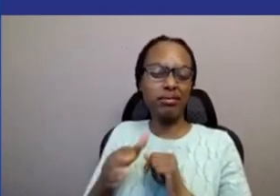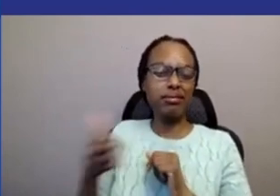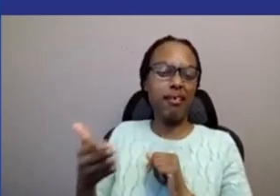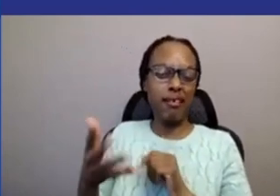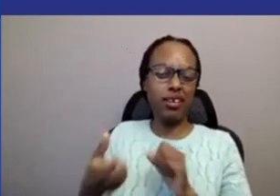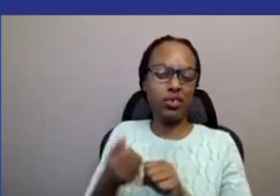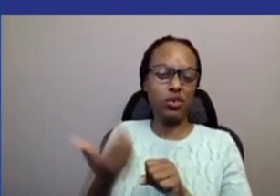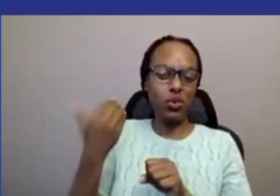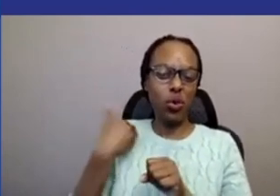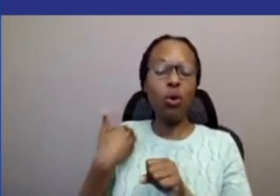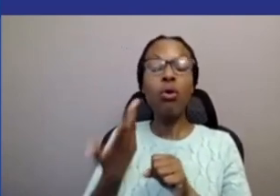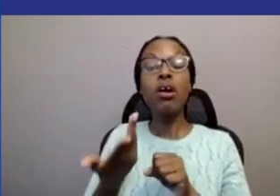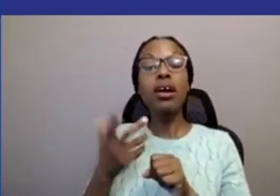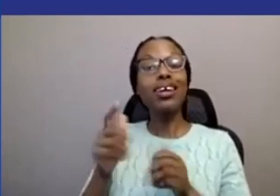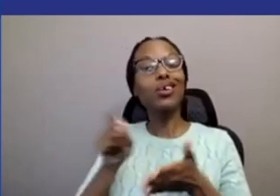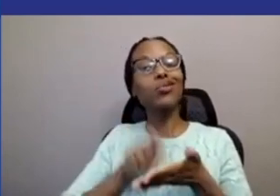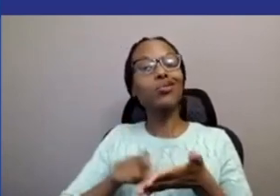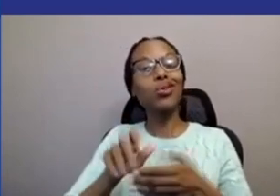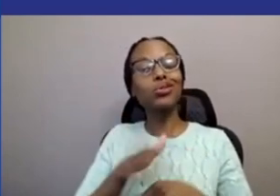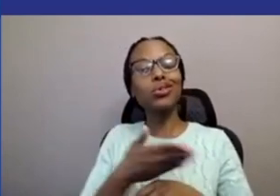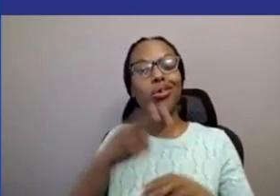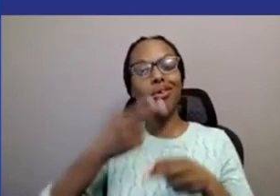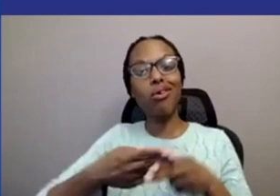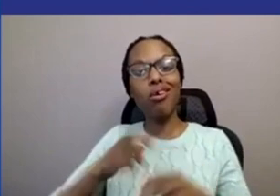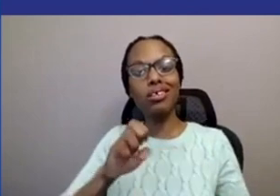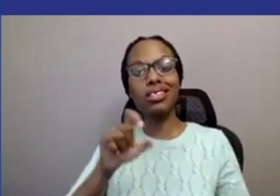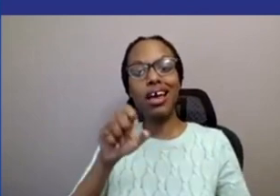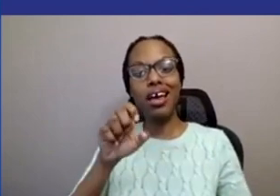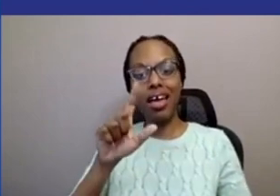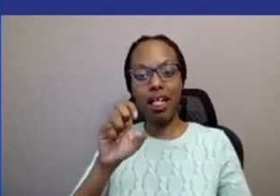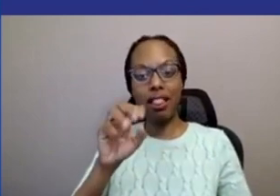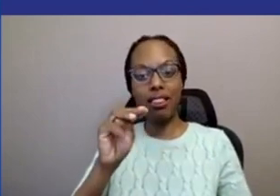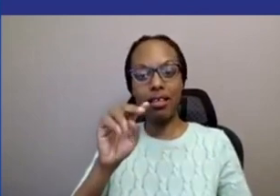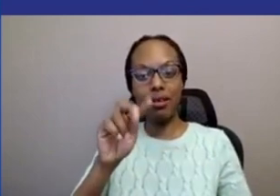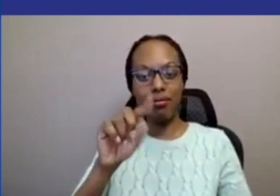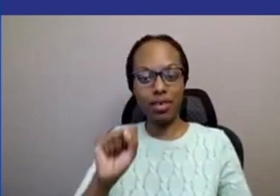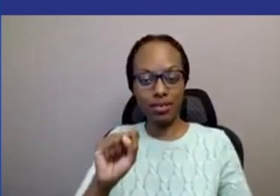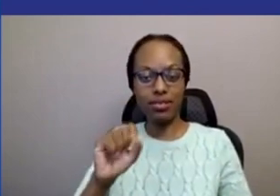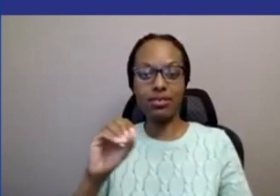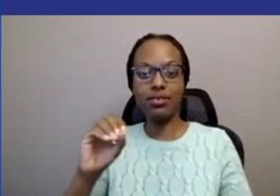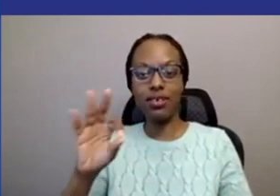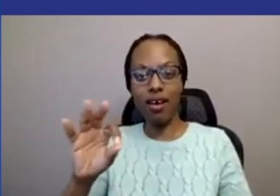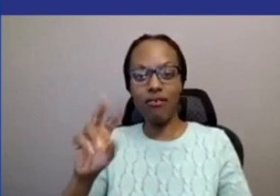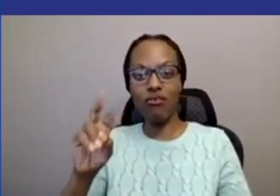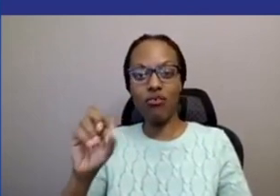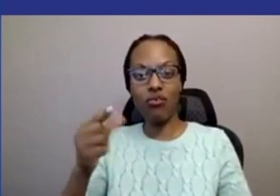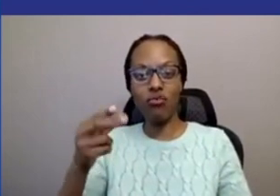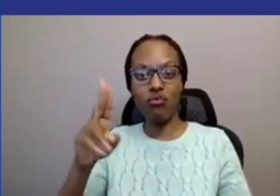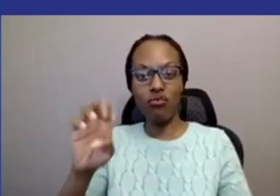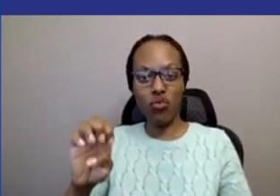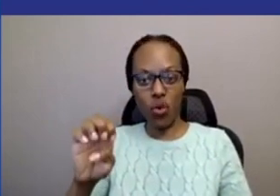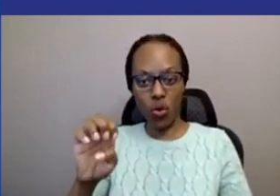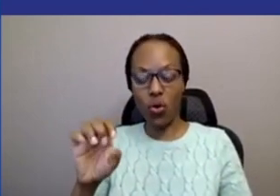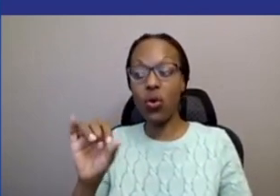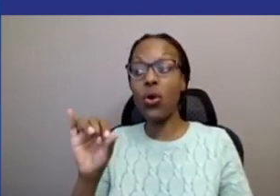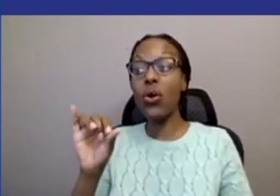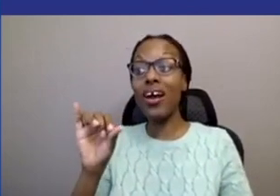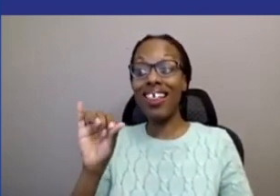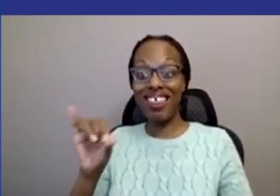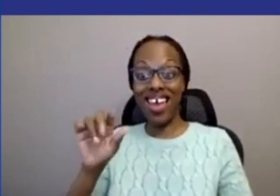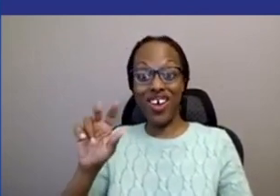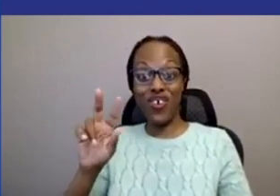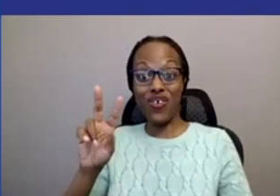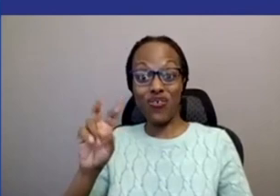Elements of Vogue. And the verse goes, Vogue, the latest dance obsession, a form of total self-expression with